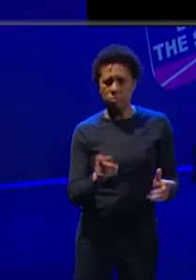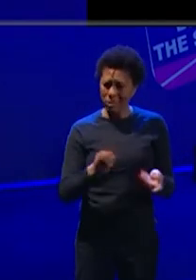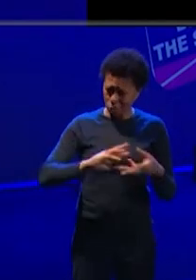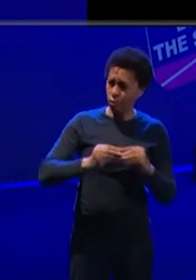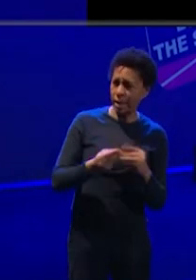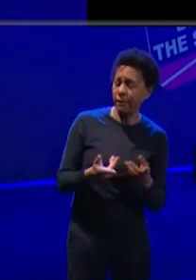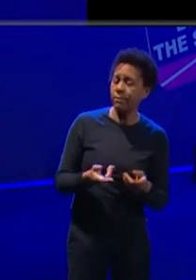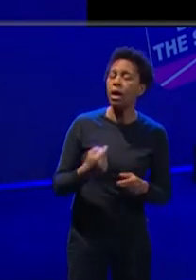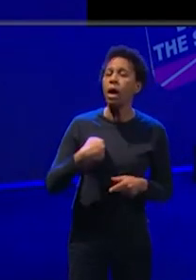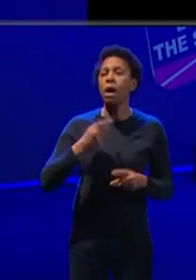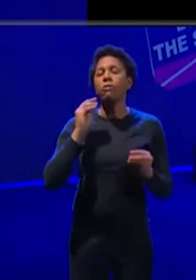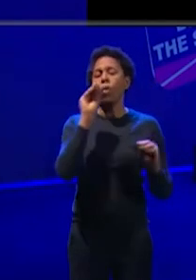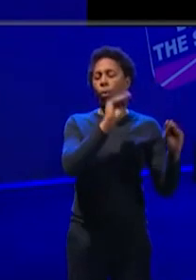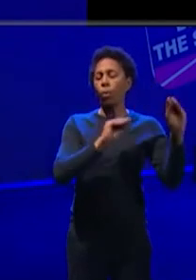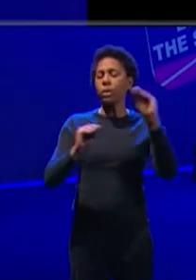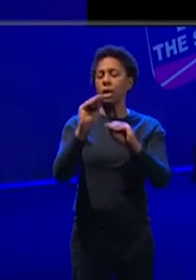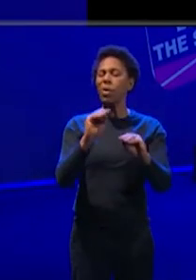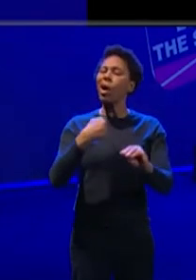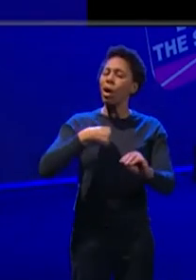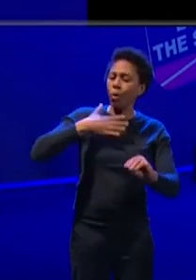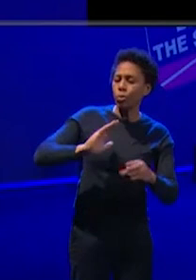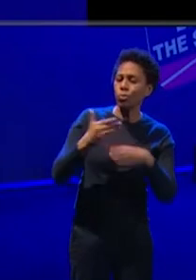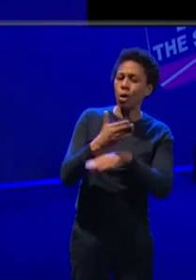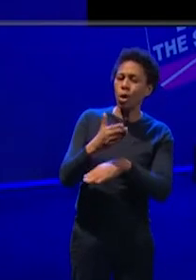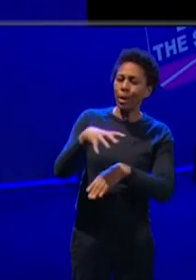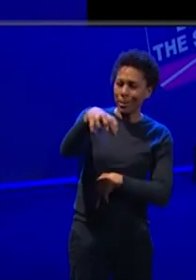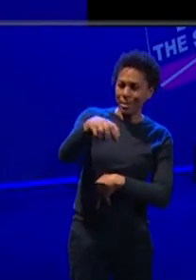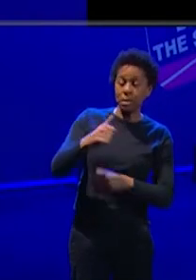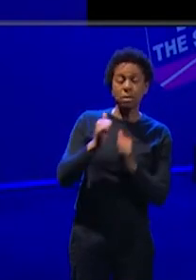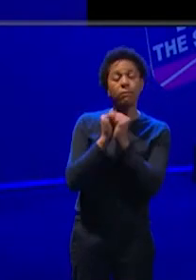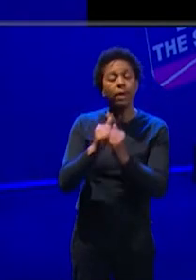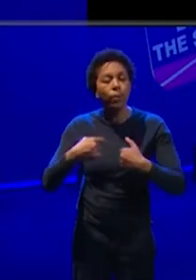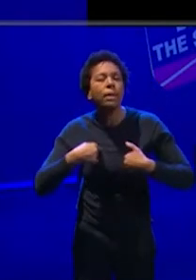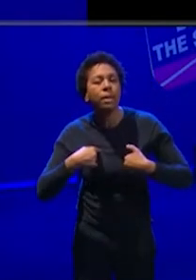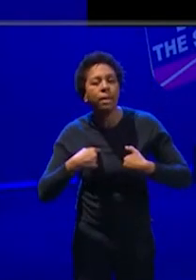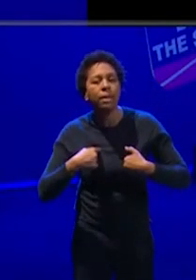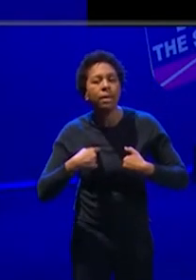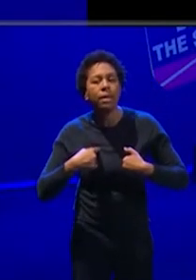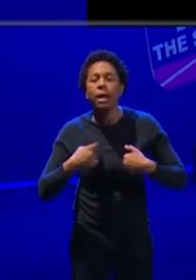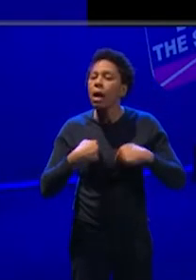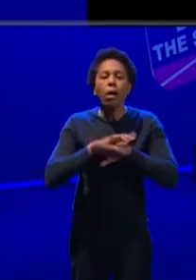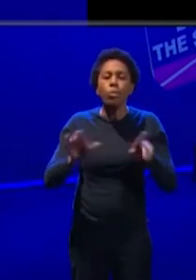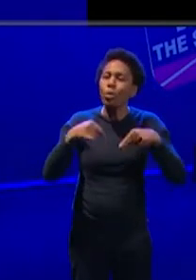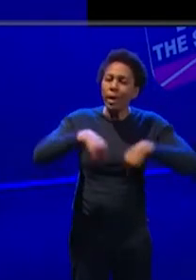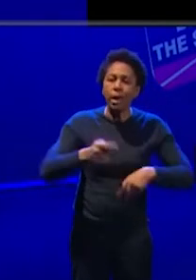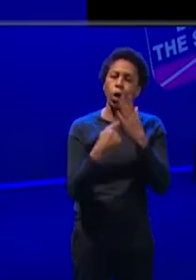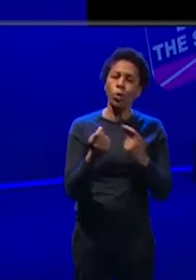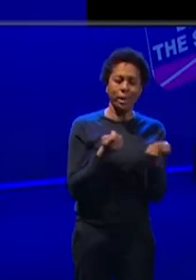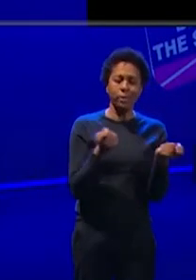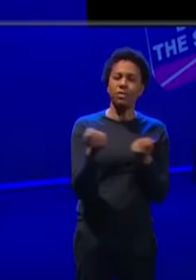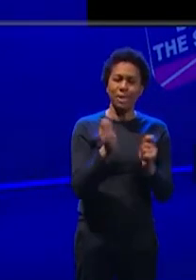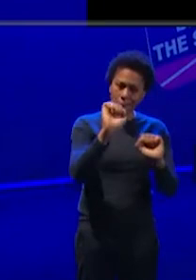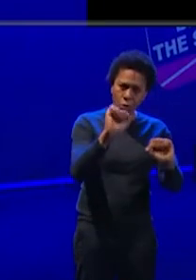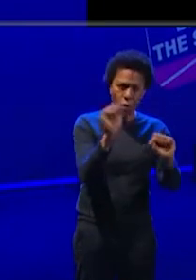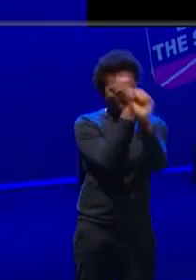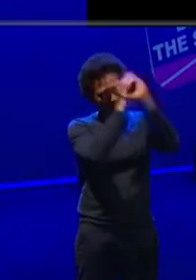out post-pandemic, is I only want to work places that value what I also have to say. I'm not here just to facilitate your creative